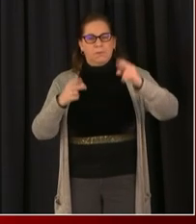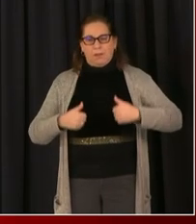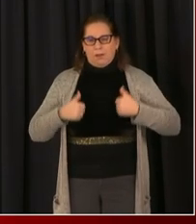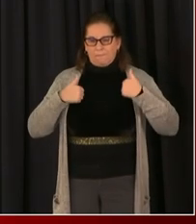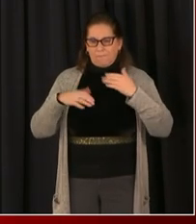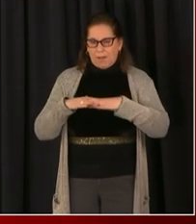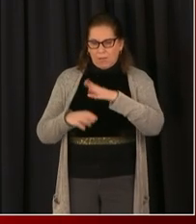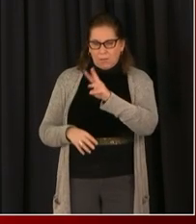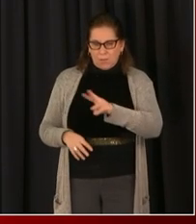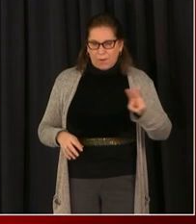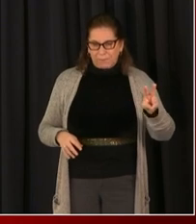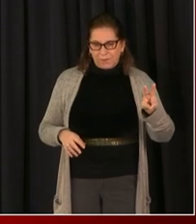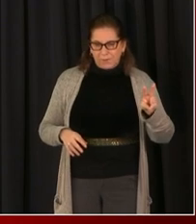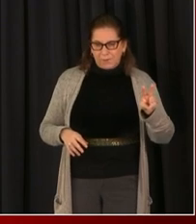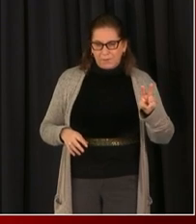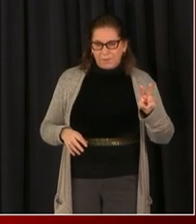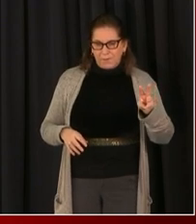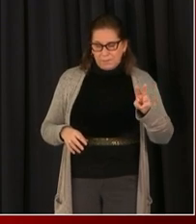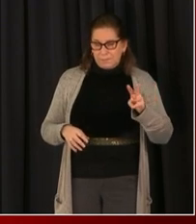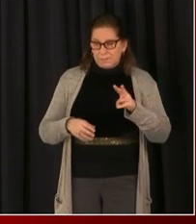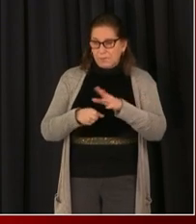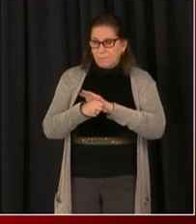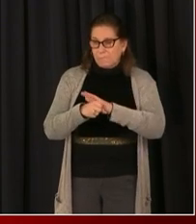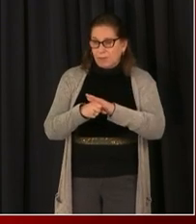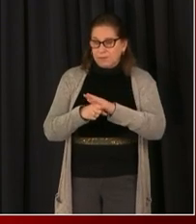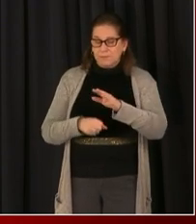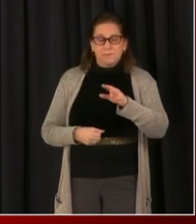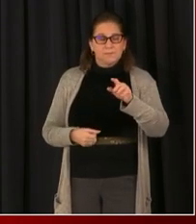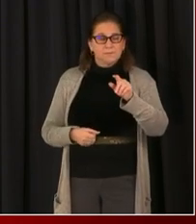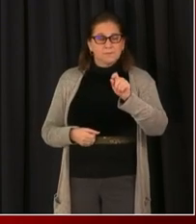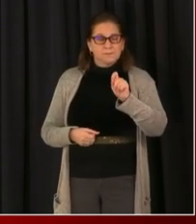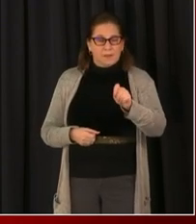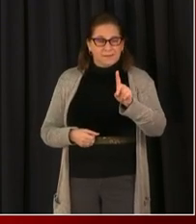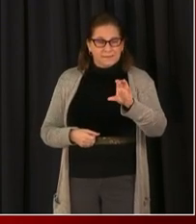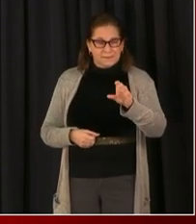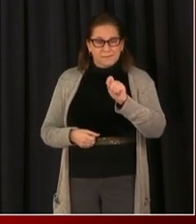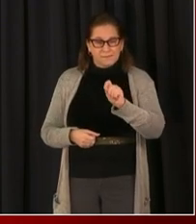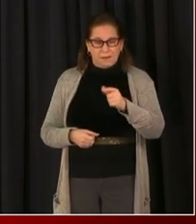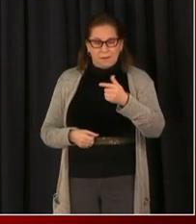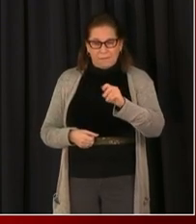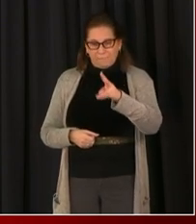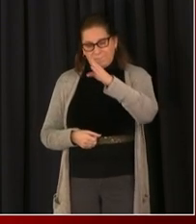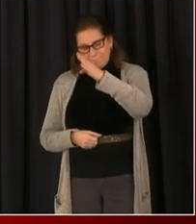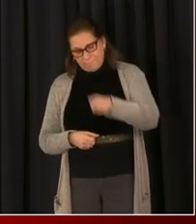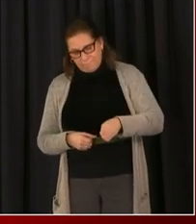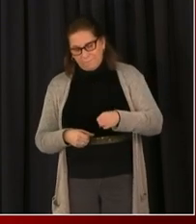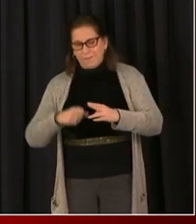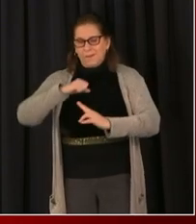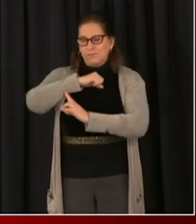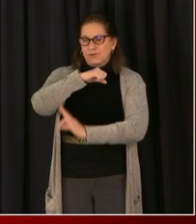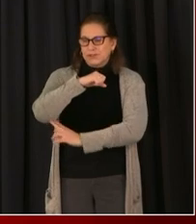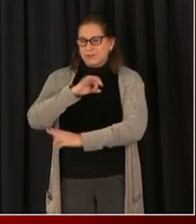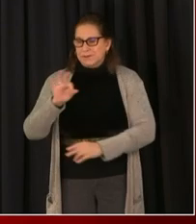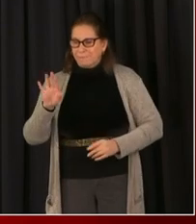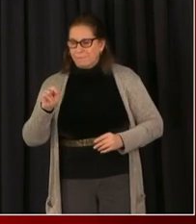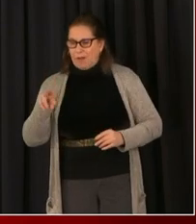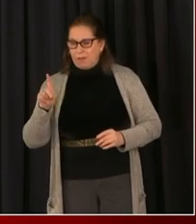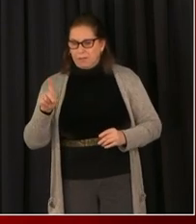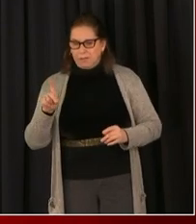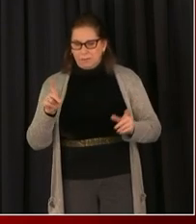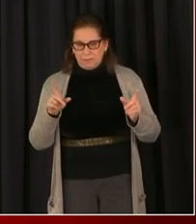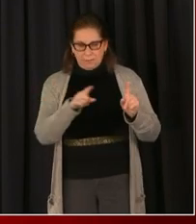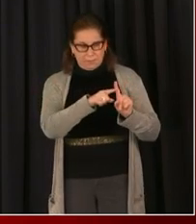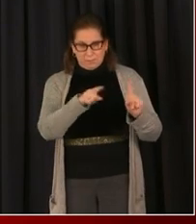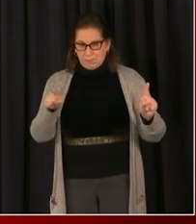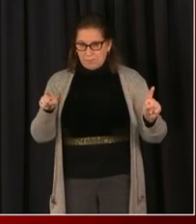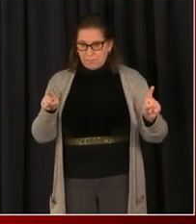site to learn more. And each week, Deputy Mayor Falchicchio provides an update